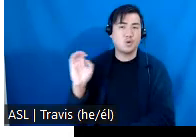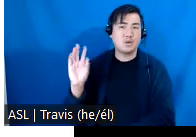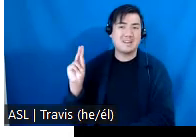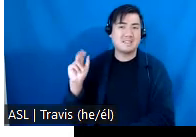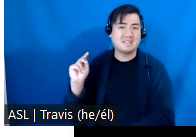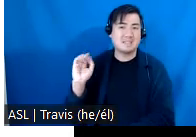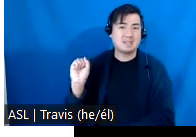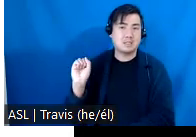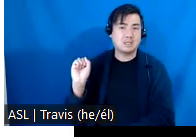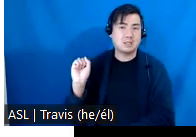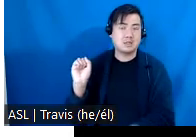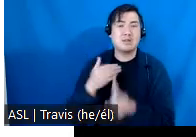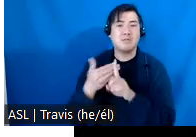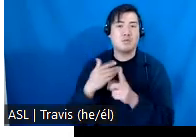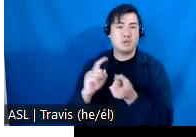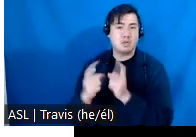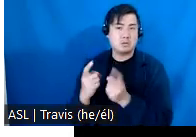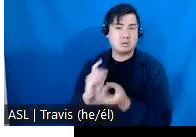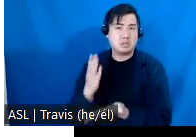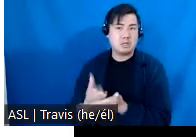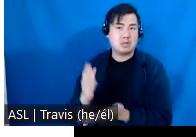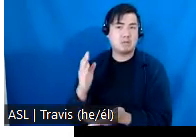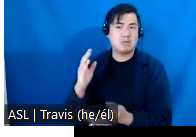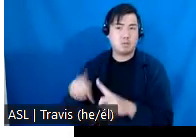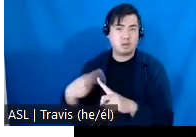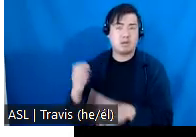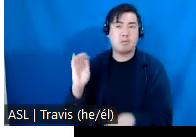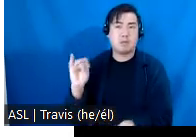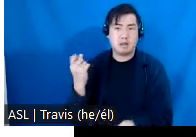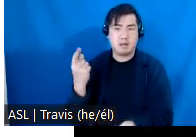changes come on May 11th.